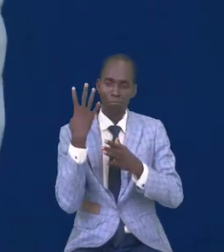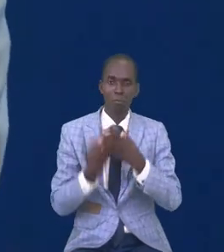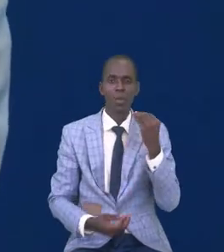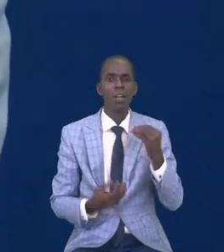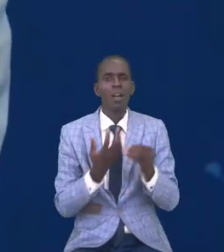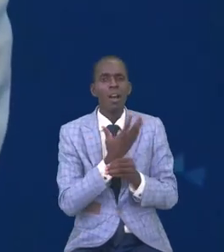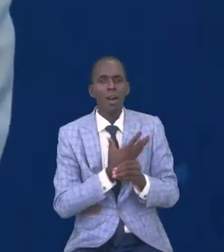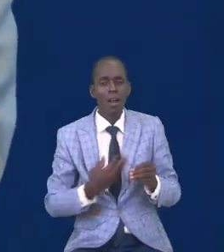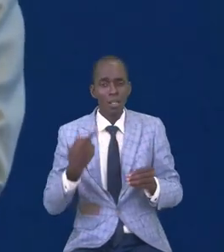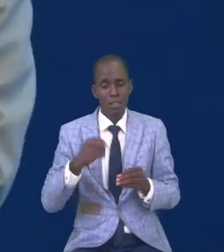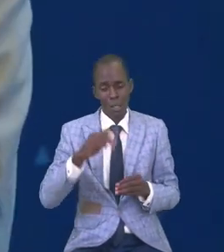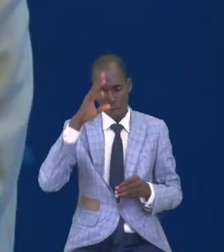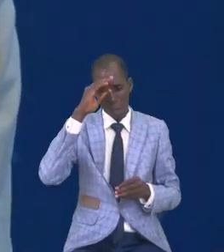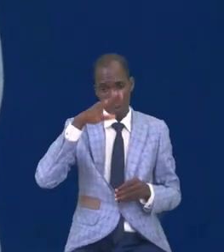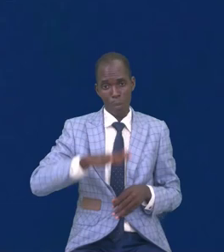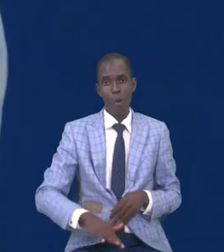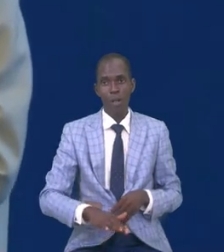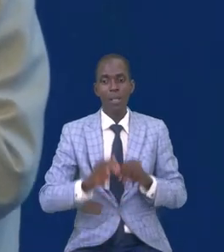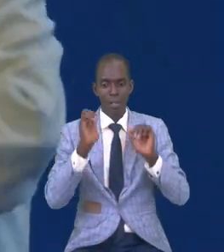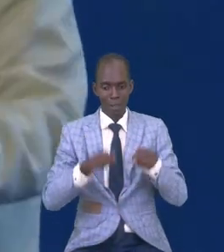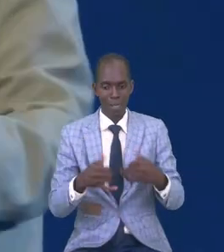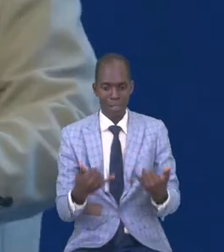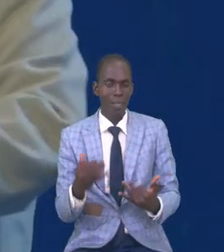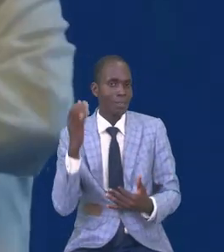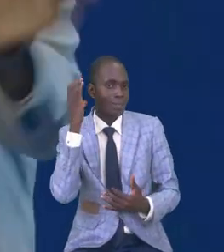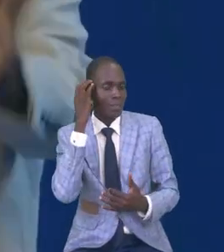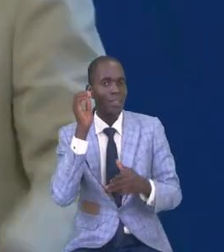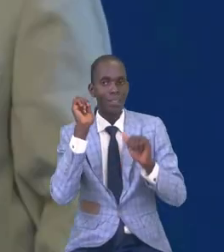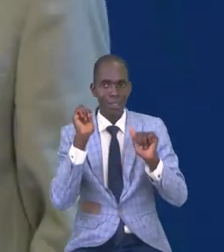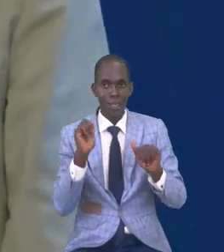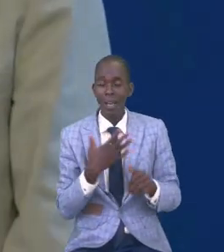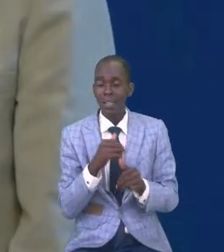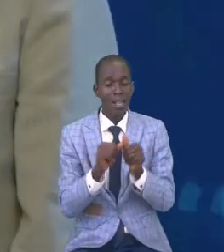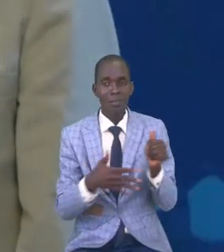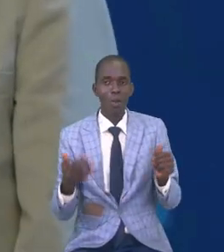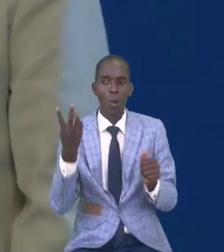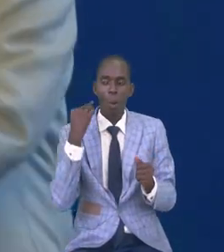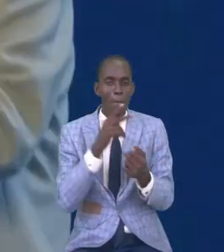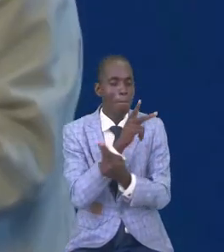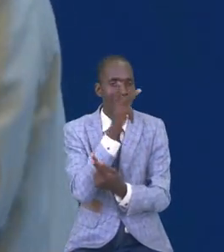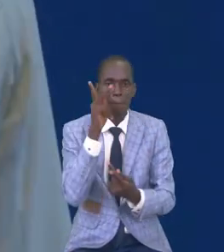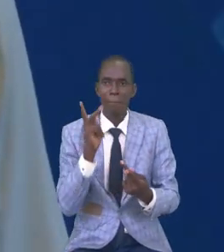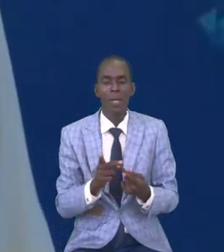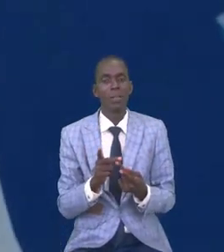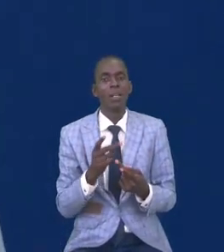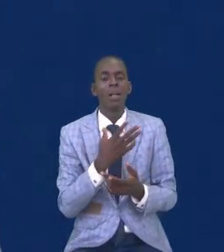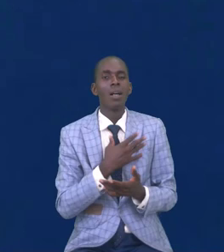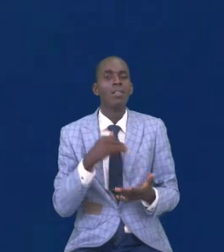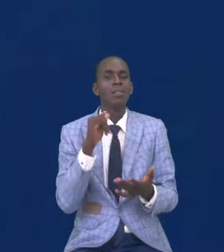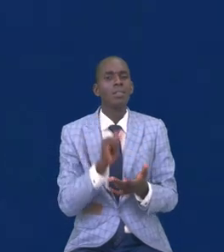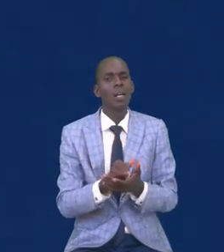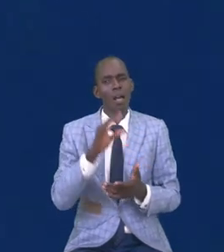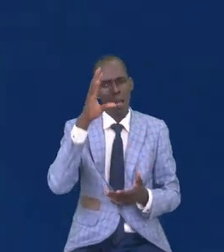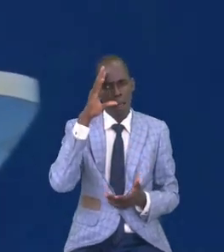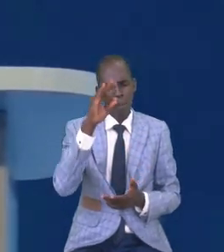the boy, the child, could hear, and everything was perfect. And that man with